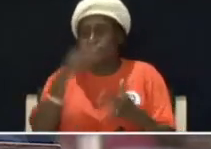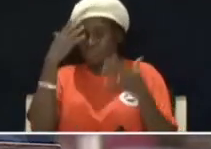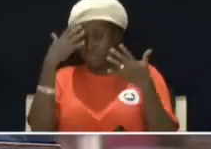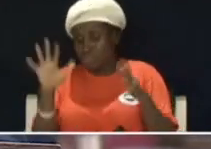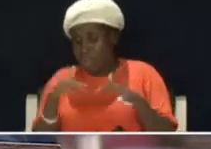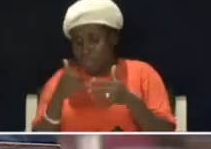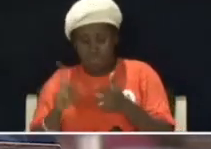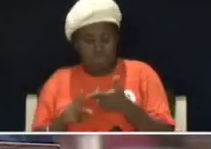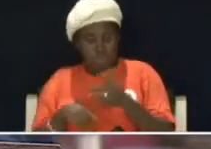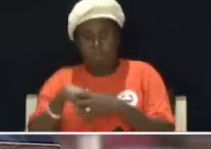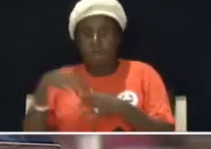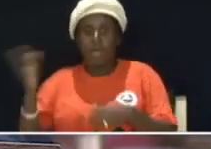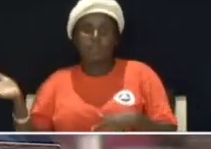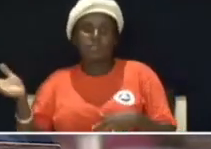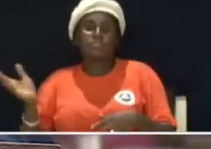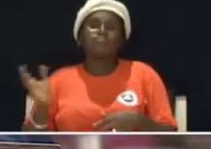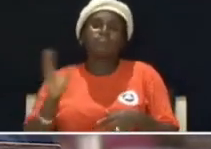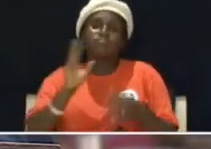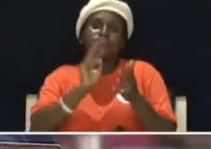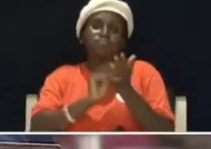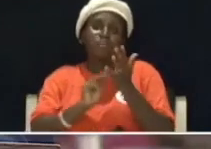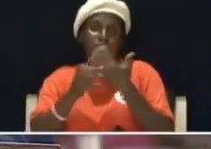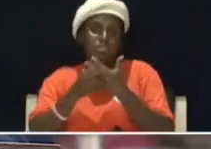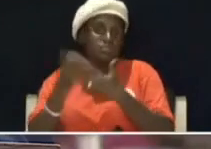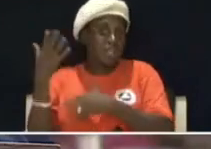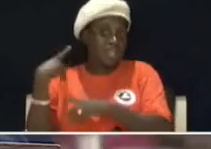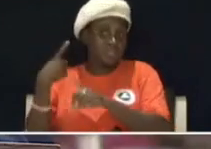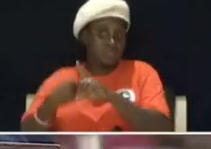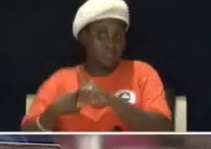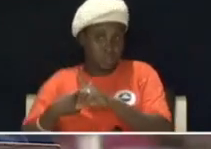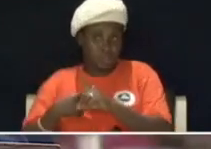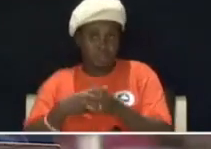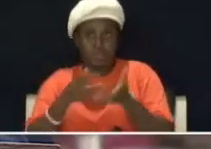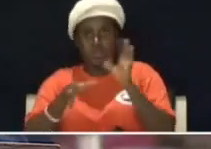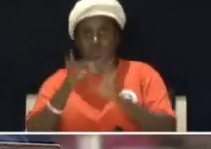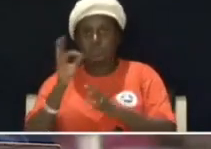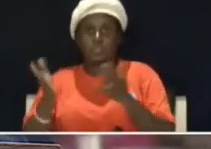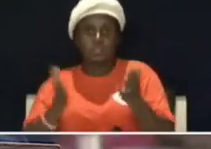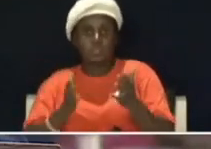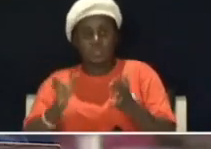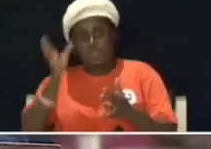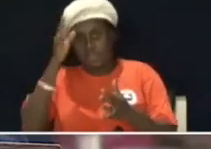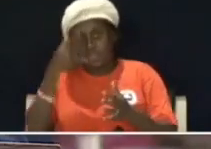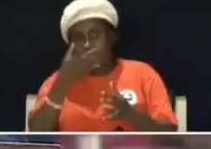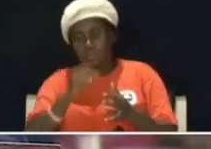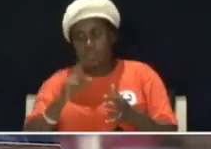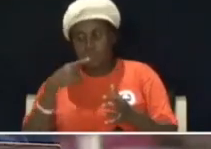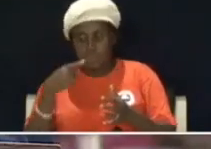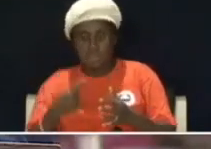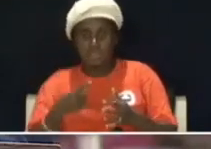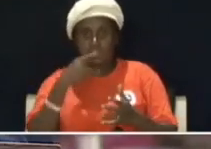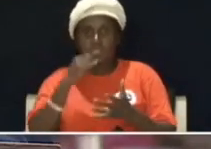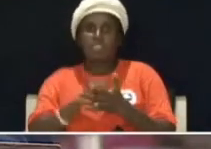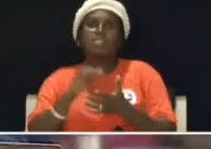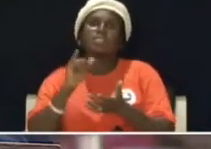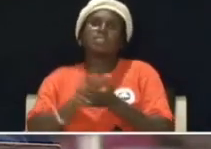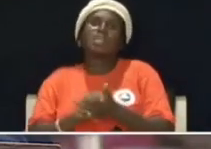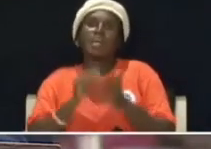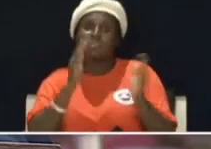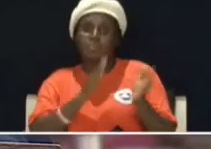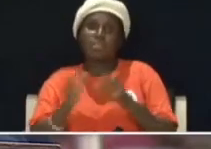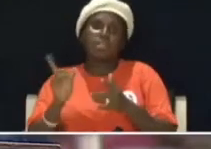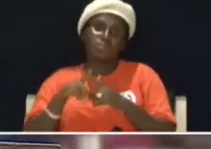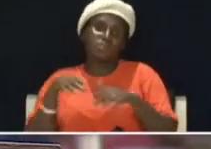At the March 2024 Holy Ghost night, Daddy Gio said a word of knowledge. That plan to give you